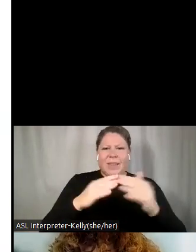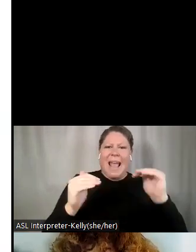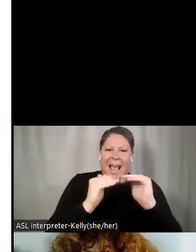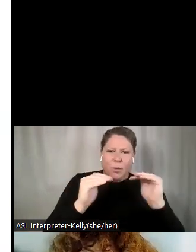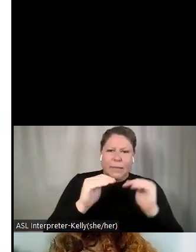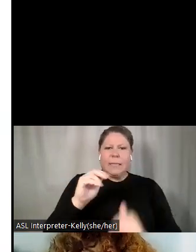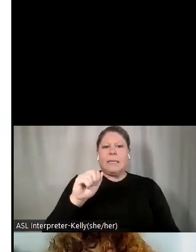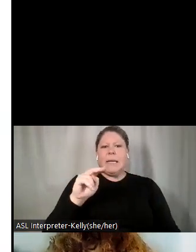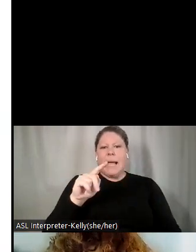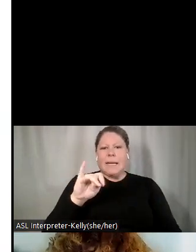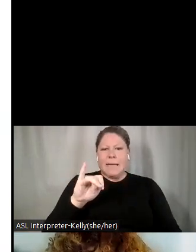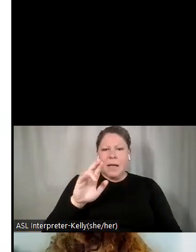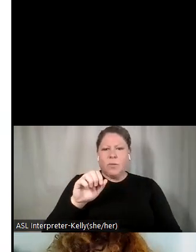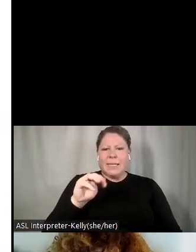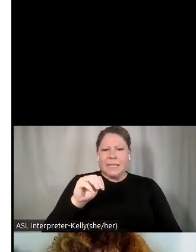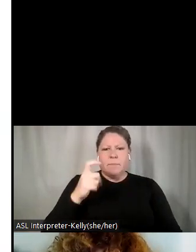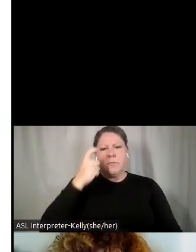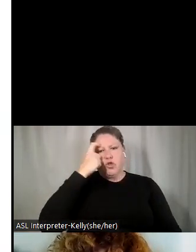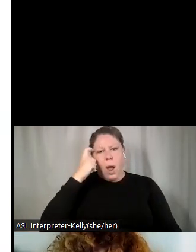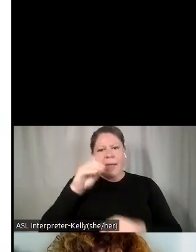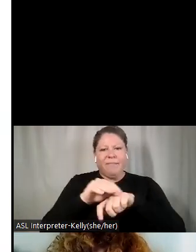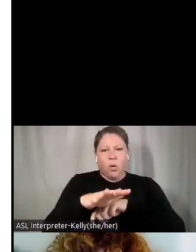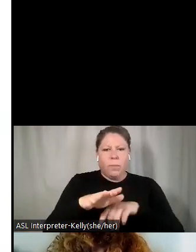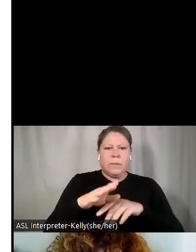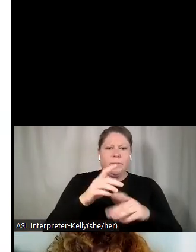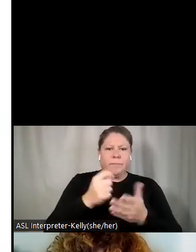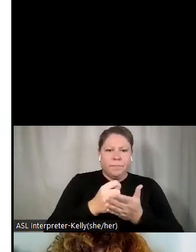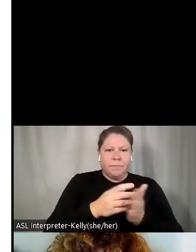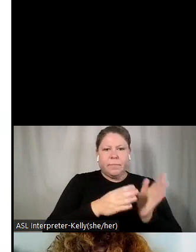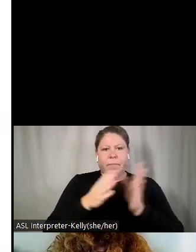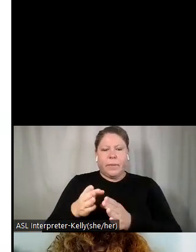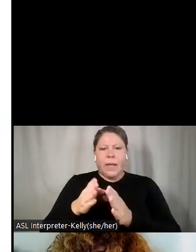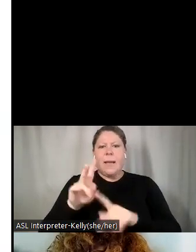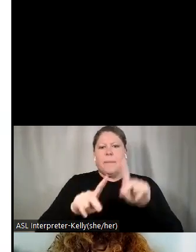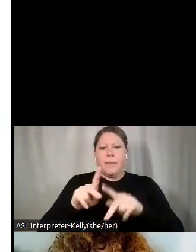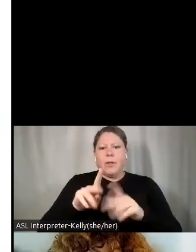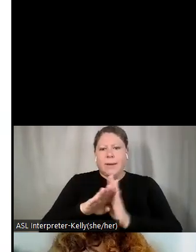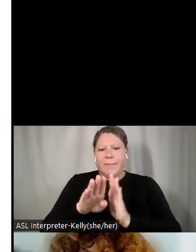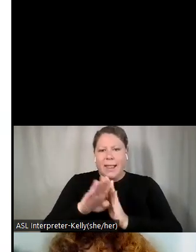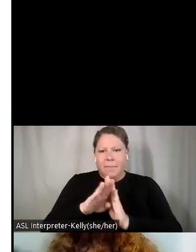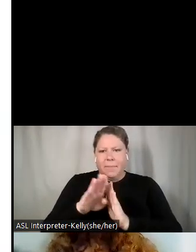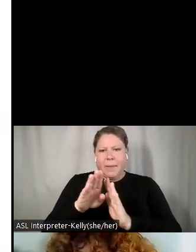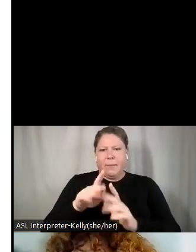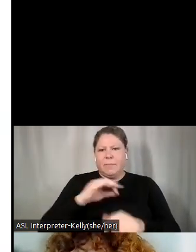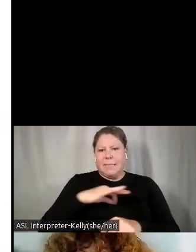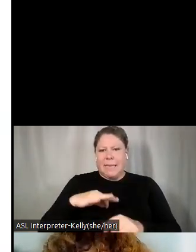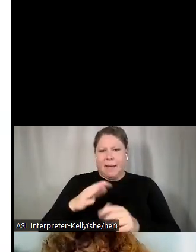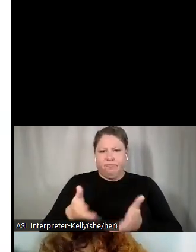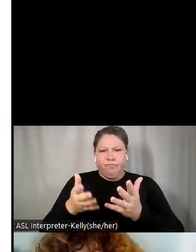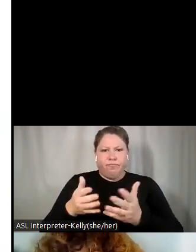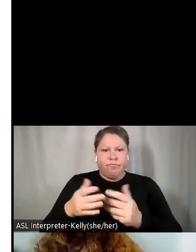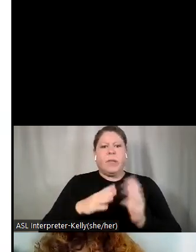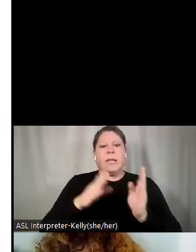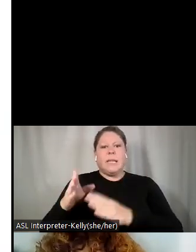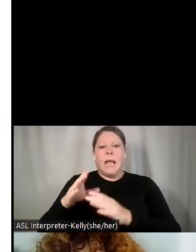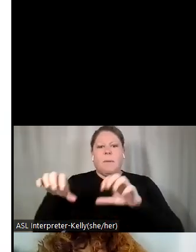trauma-informed. Developing people, workforce development, that's another strategic priority from Hoshin. And then performance improvement, which we now